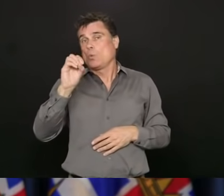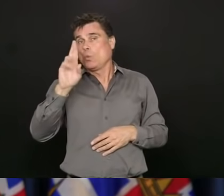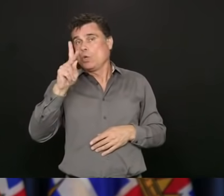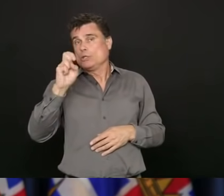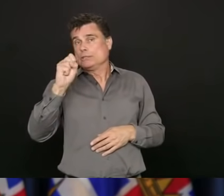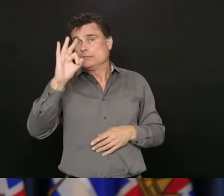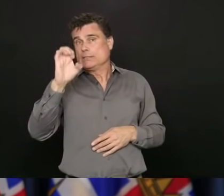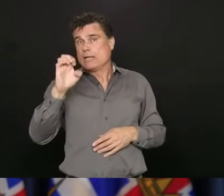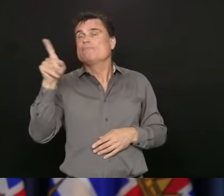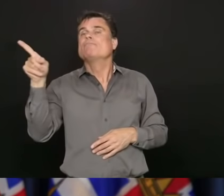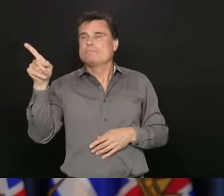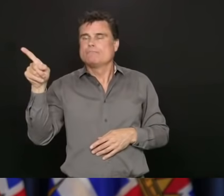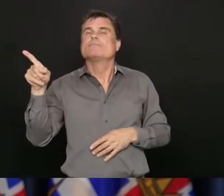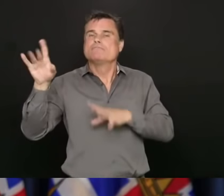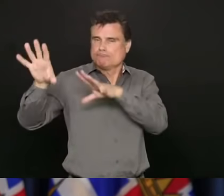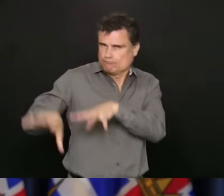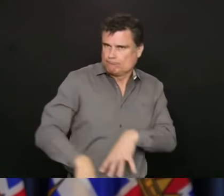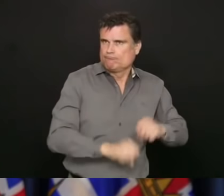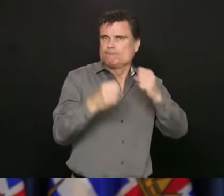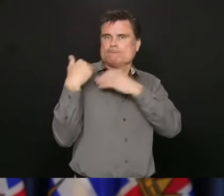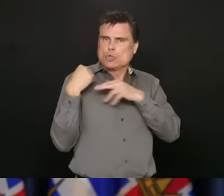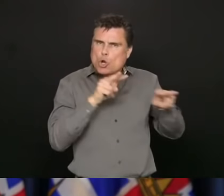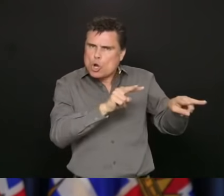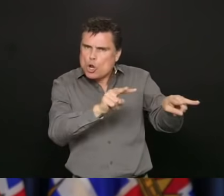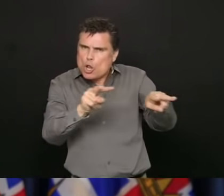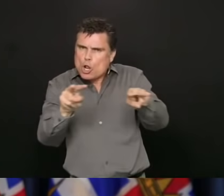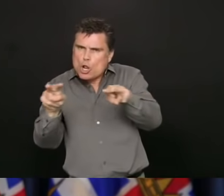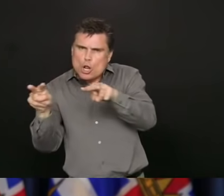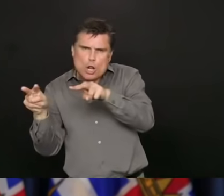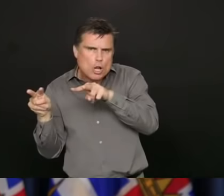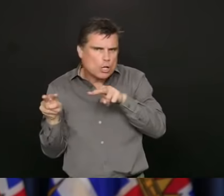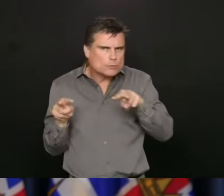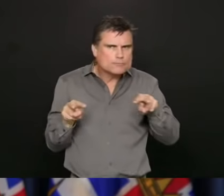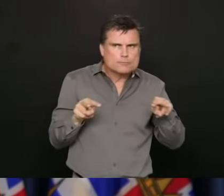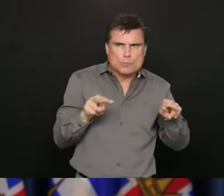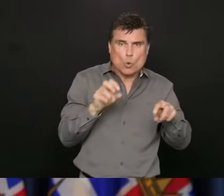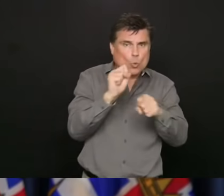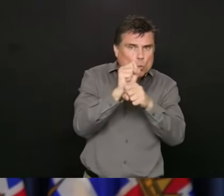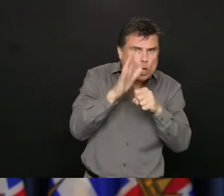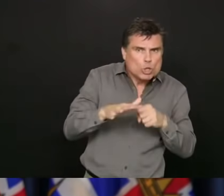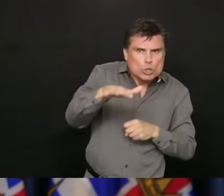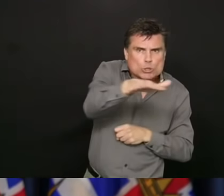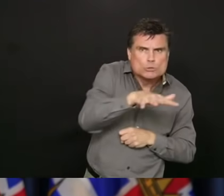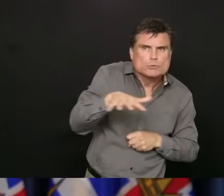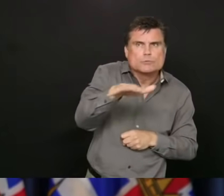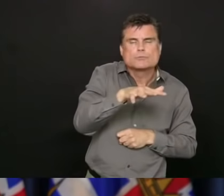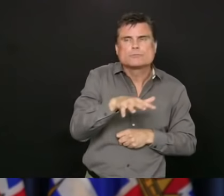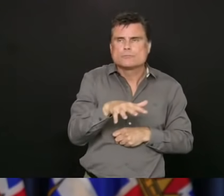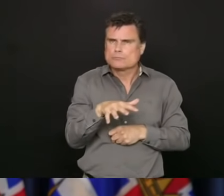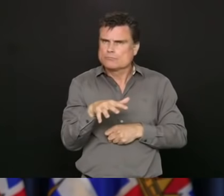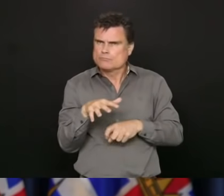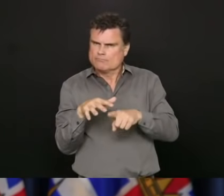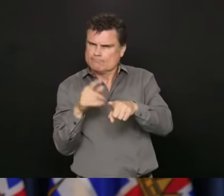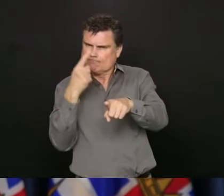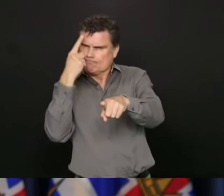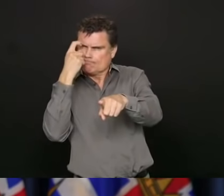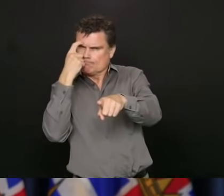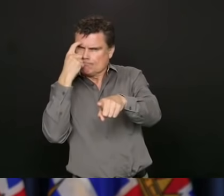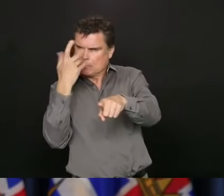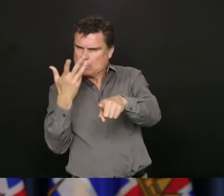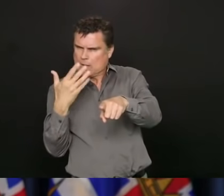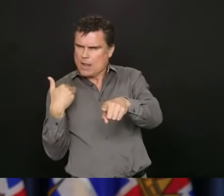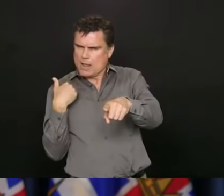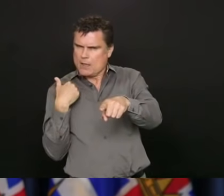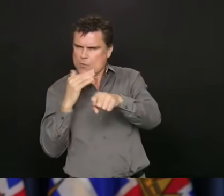cases right now. And I'll leave it to WorkSafe to work with the existing rules and guidelines. But what I can say is